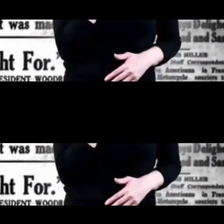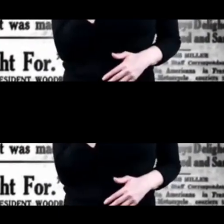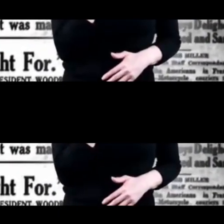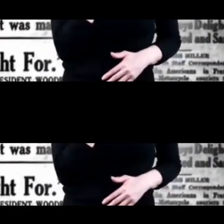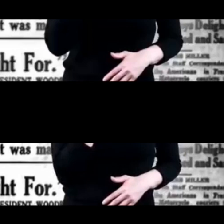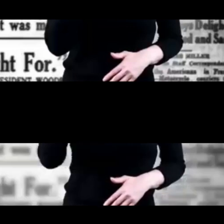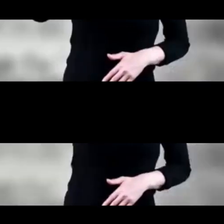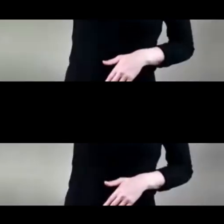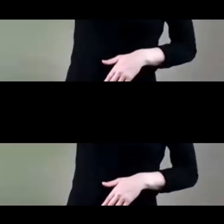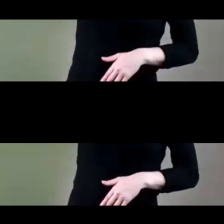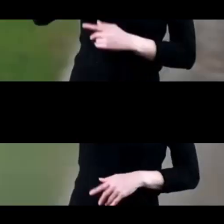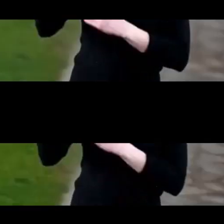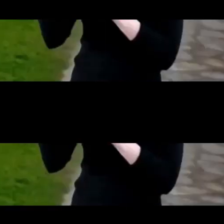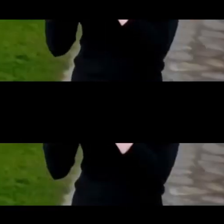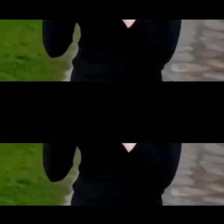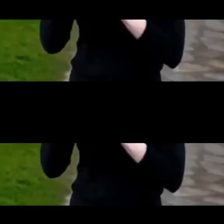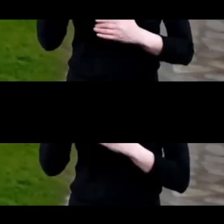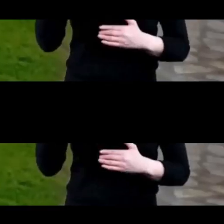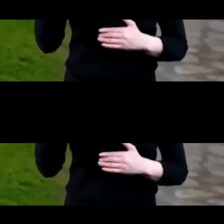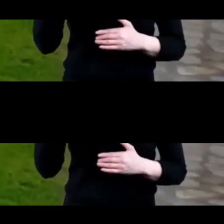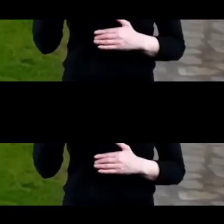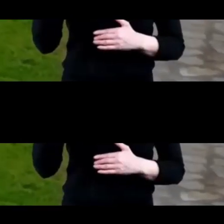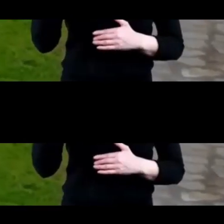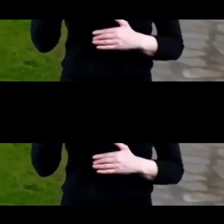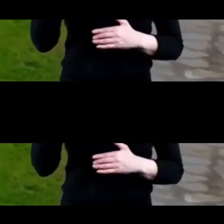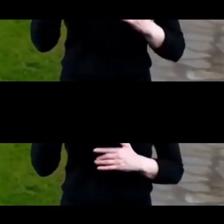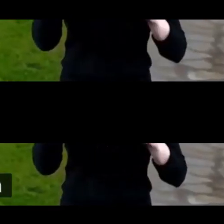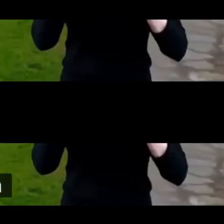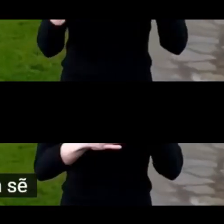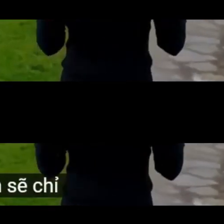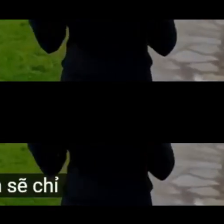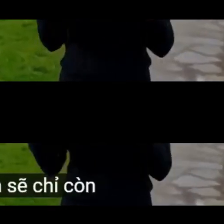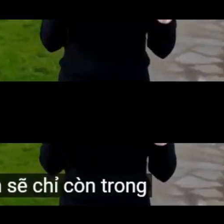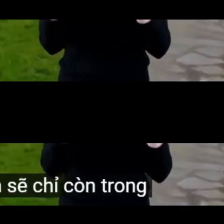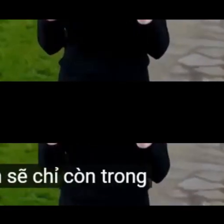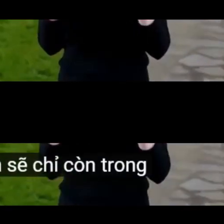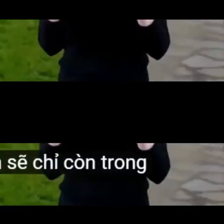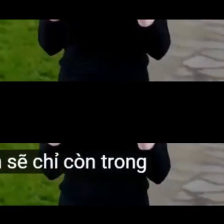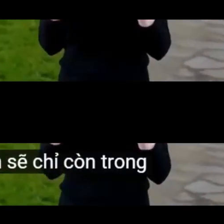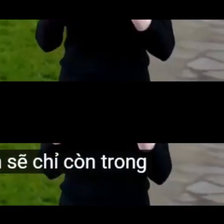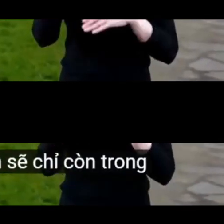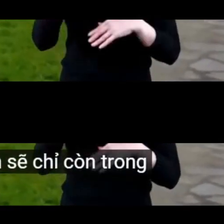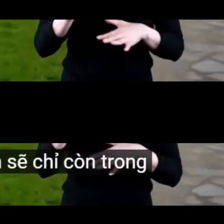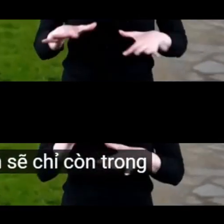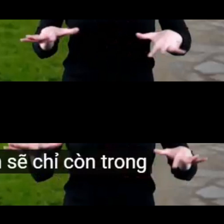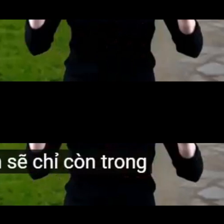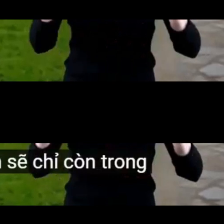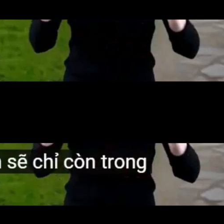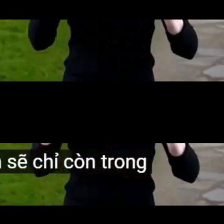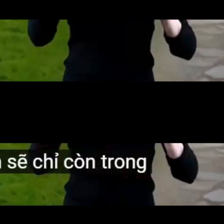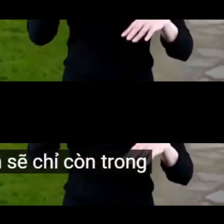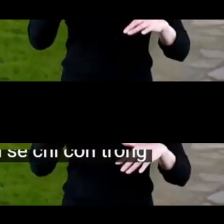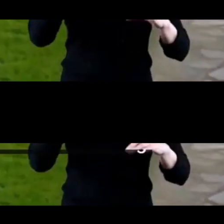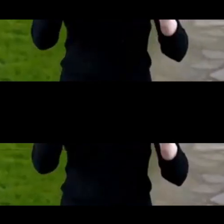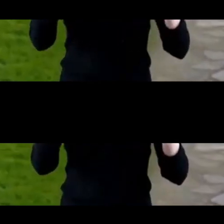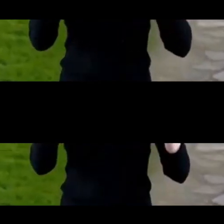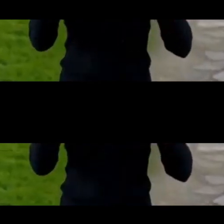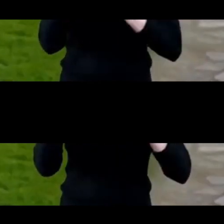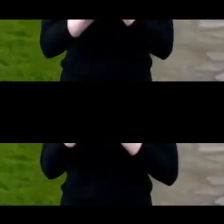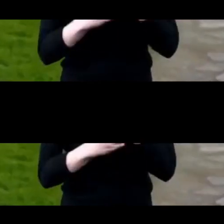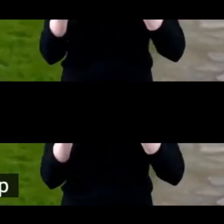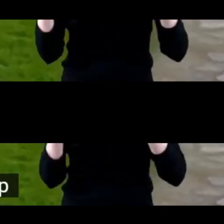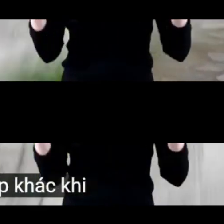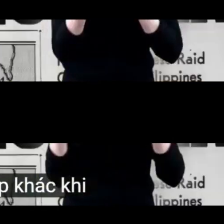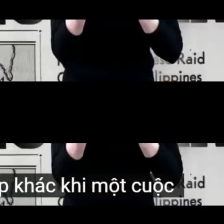great for Germany to carry. What could have been the war to end all wars would only be in history as another great and terrible world